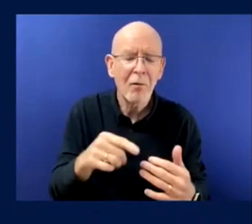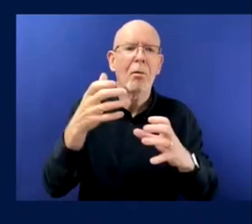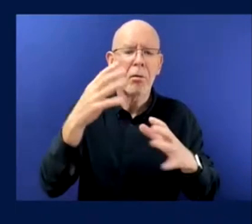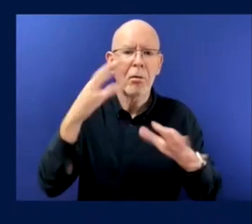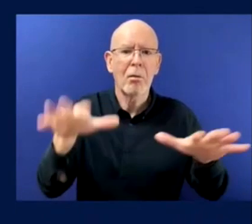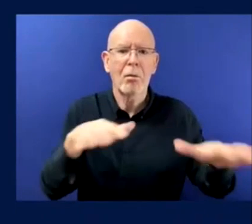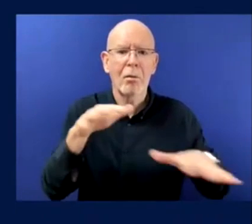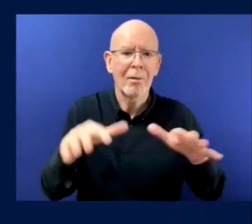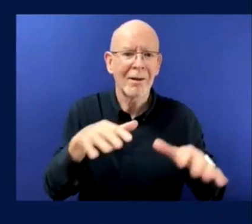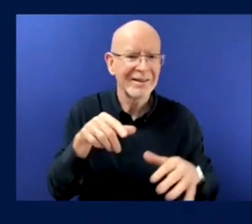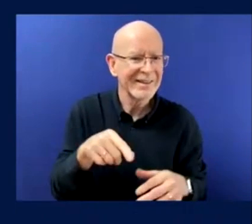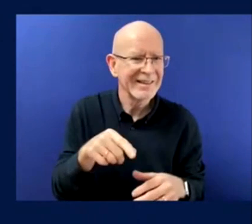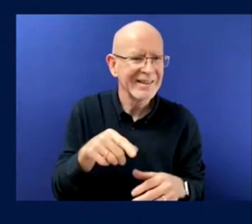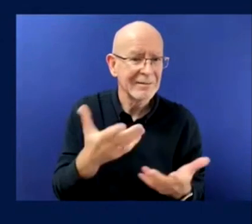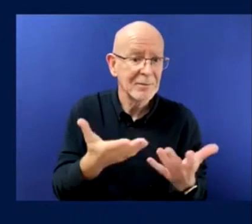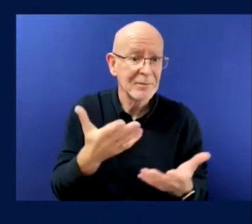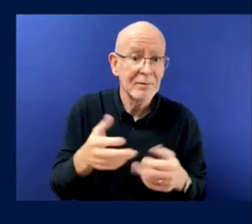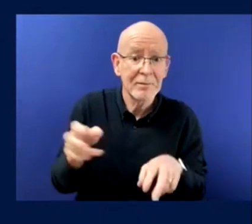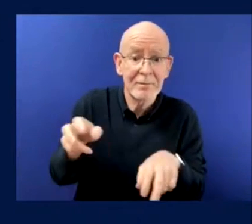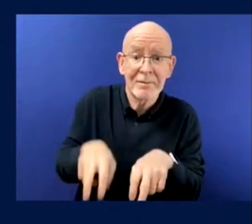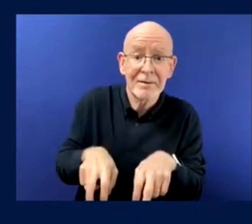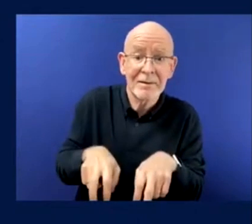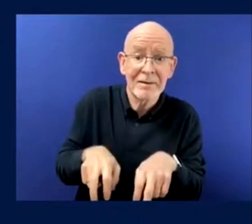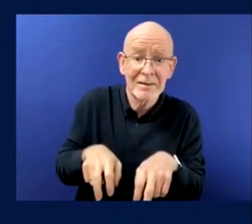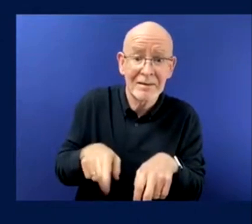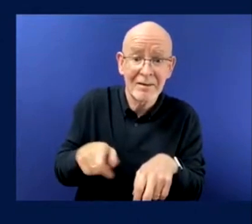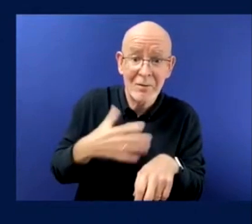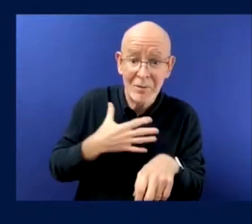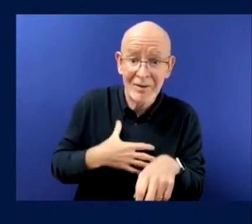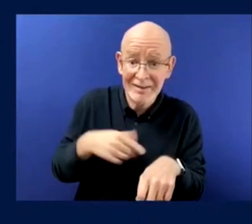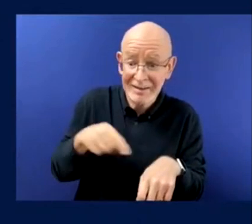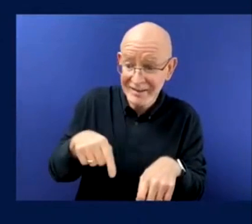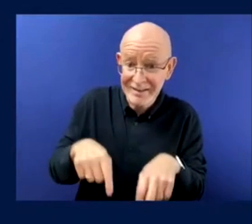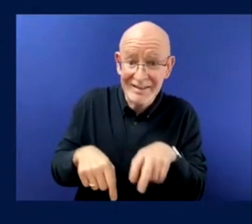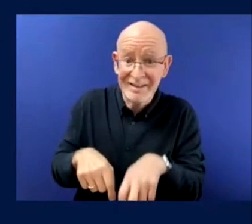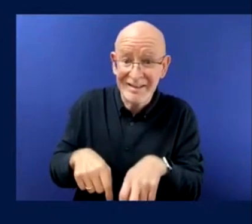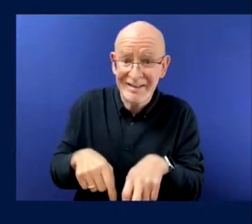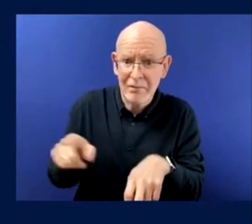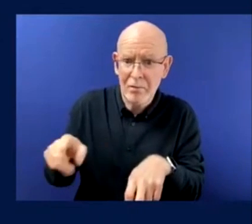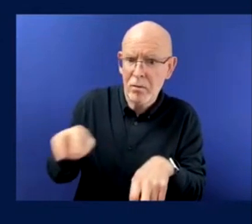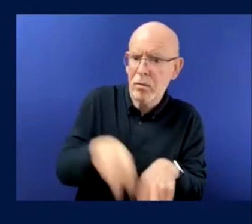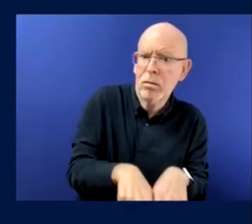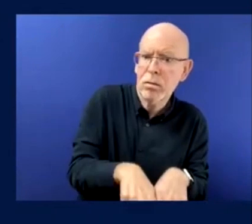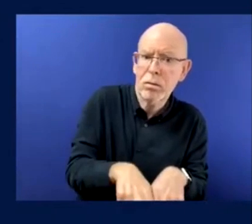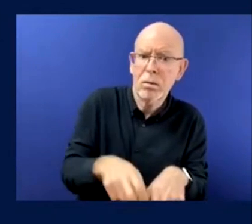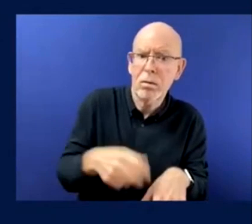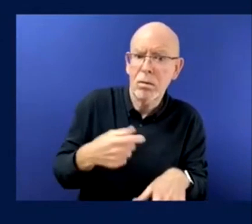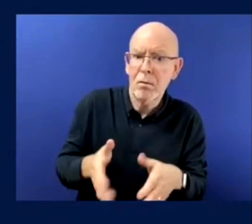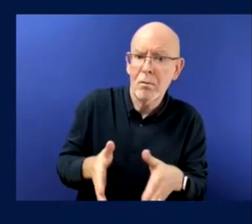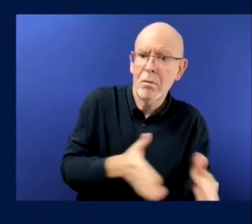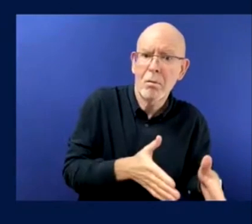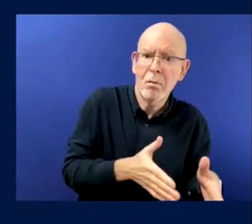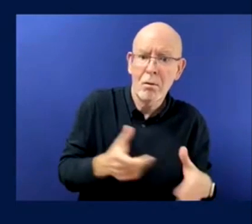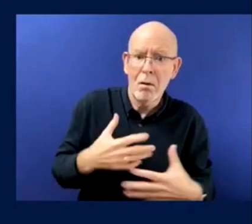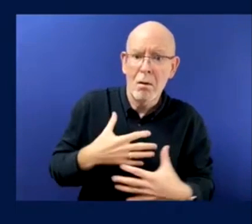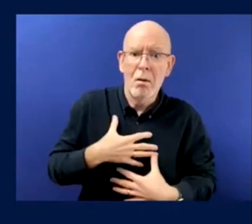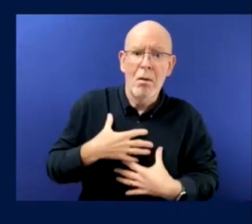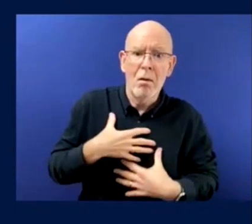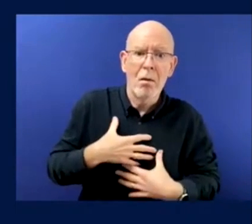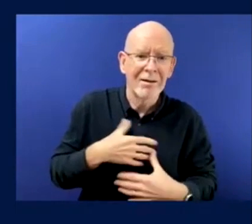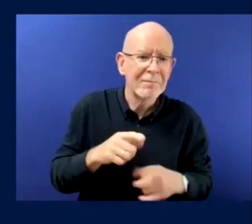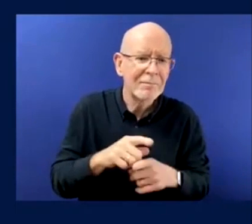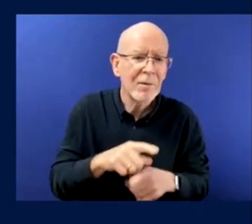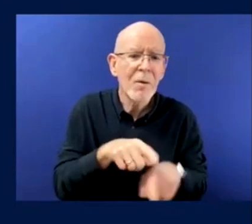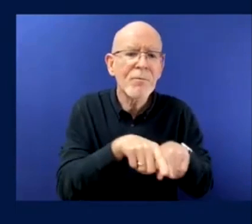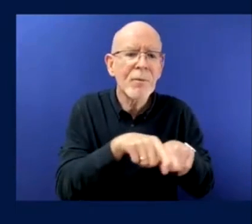really promising to hear that they will let him in early if the gates aren't open, in order for him to be able to get